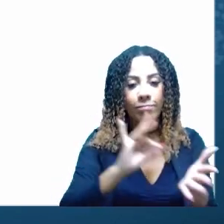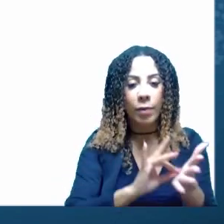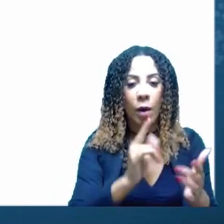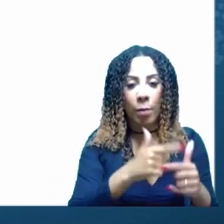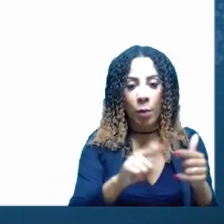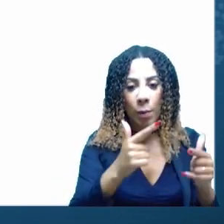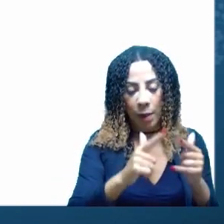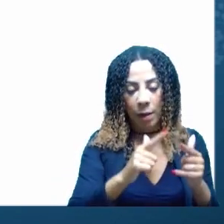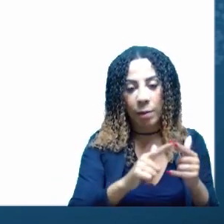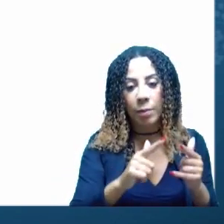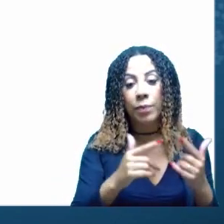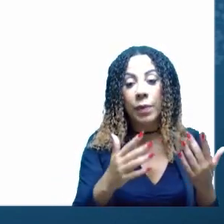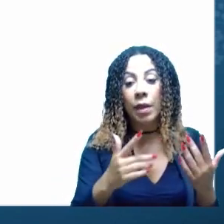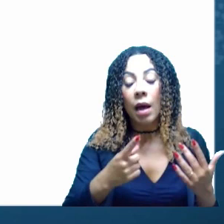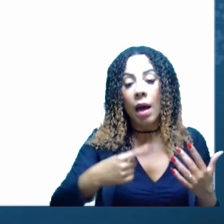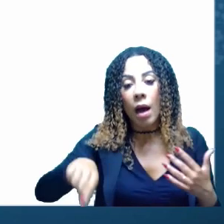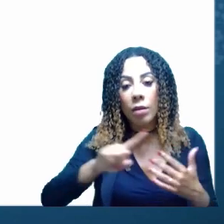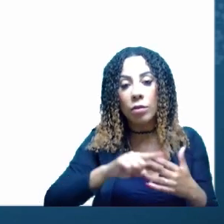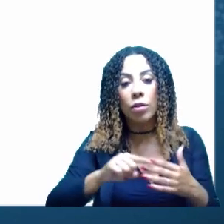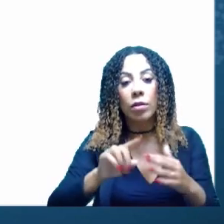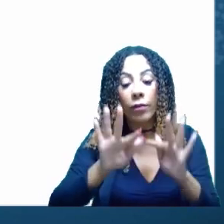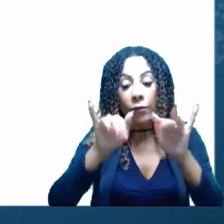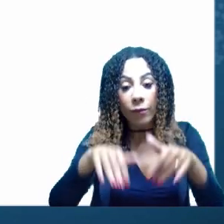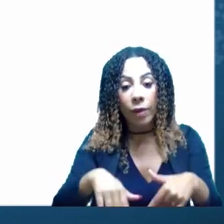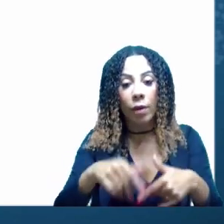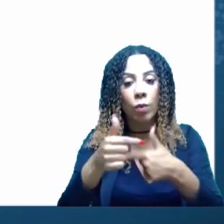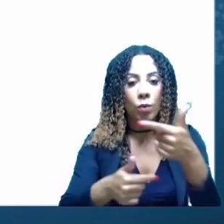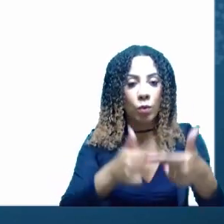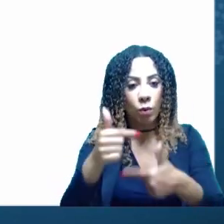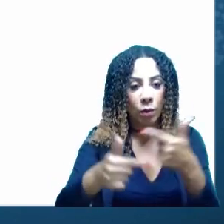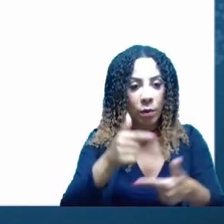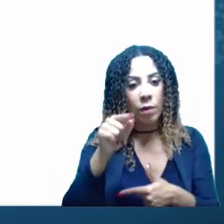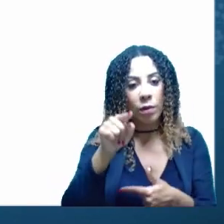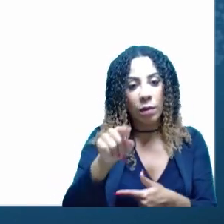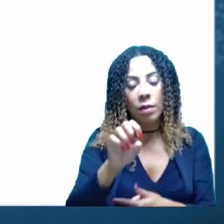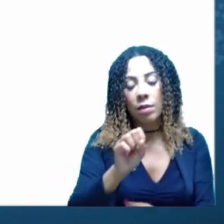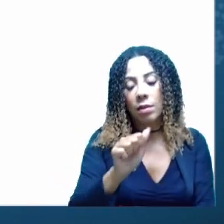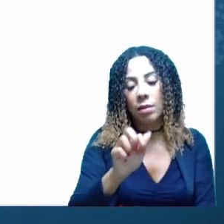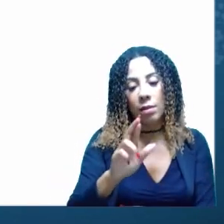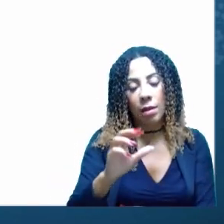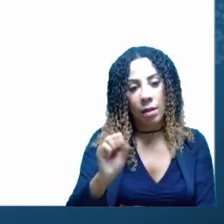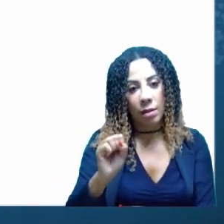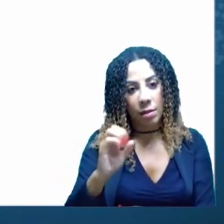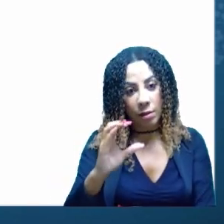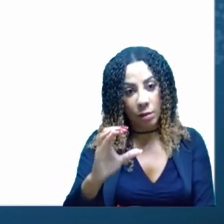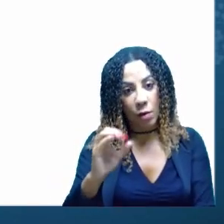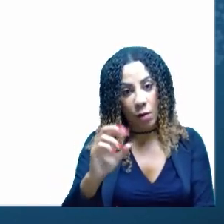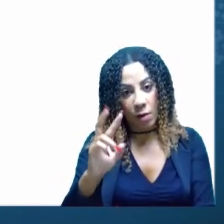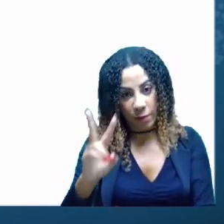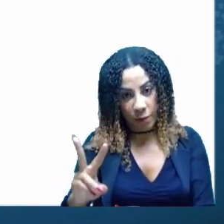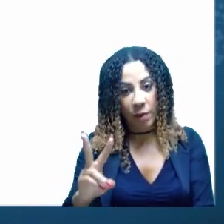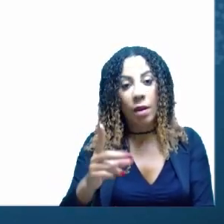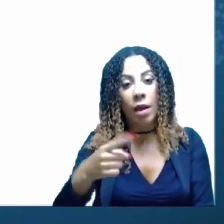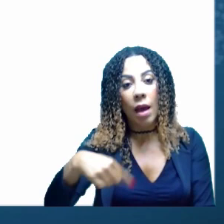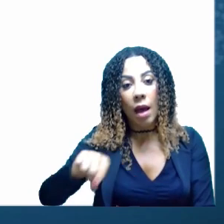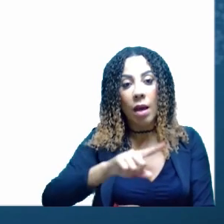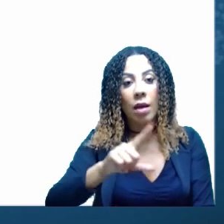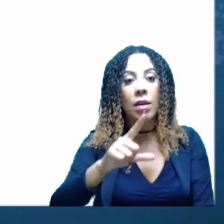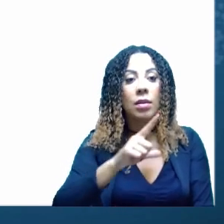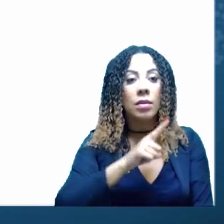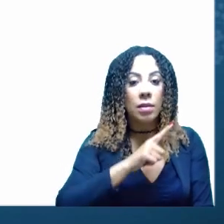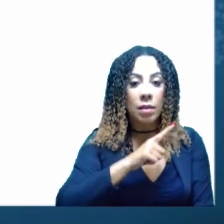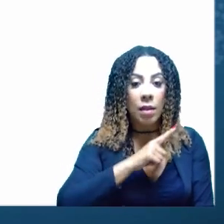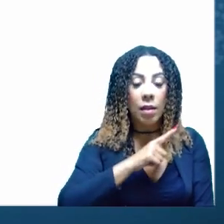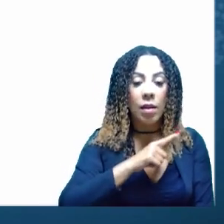ended on the RSV work. But now we had a skilled team on site. We had a molecular lab on site, which was staffed. We had protocols